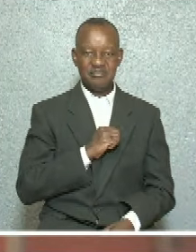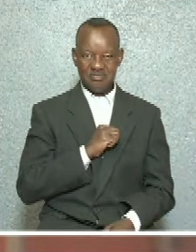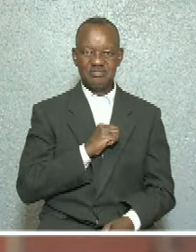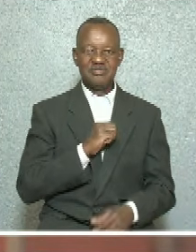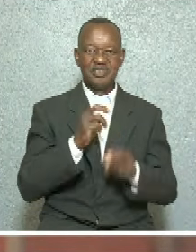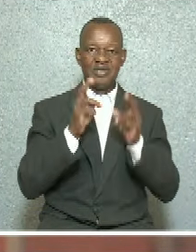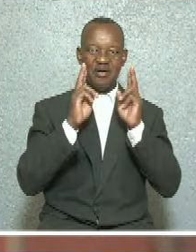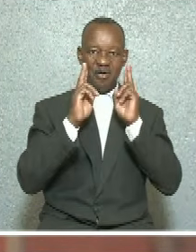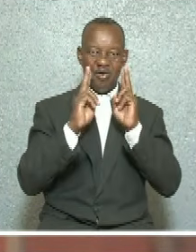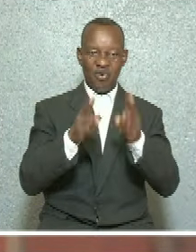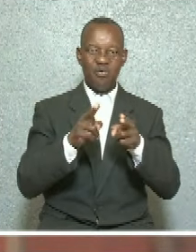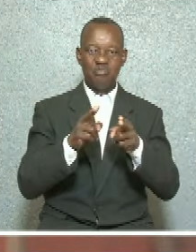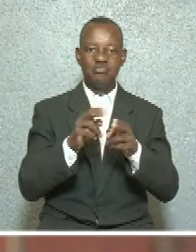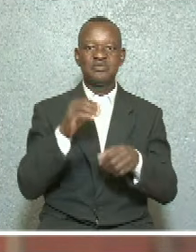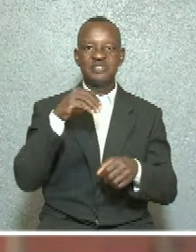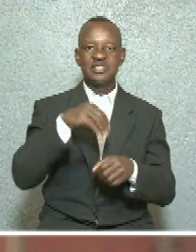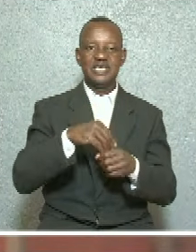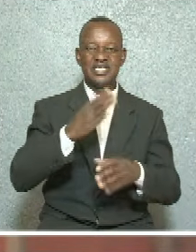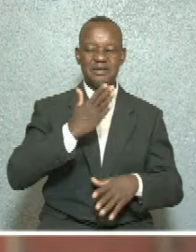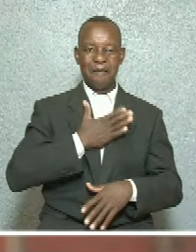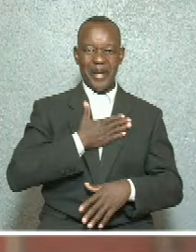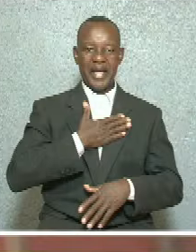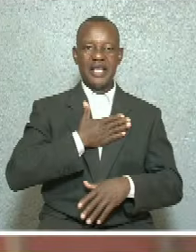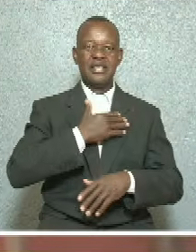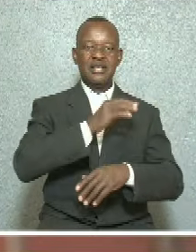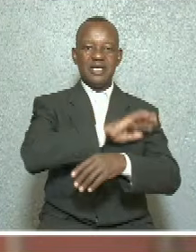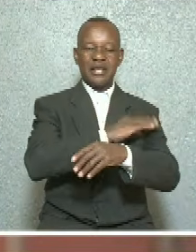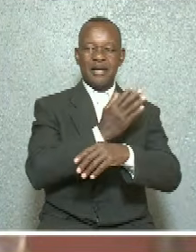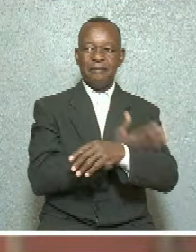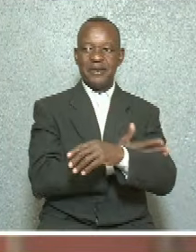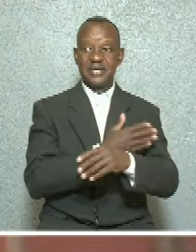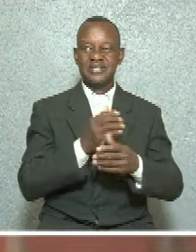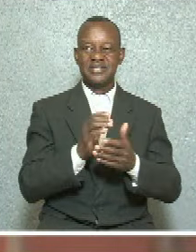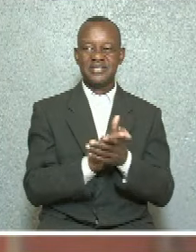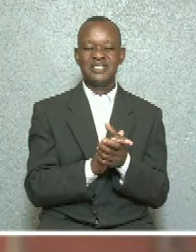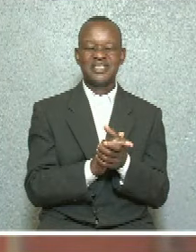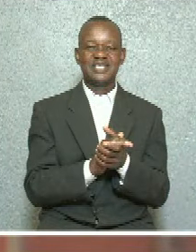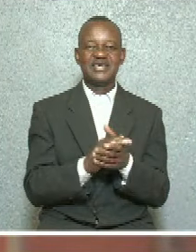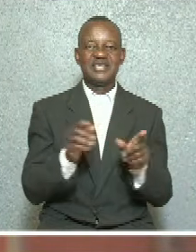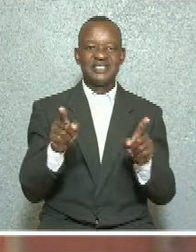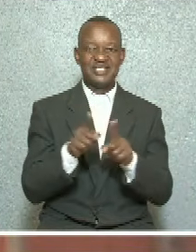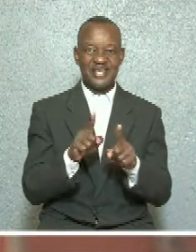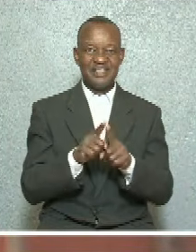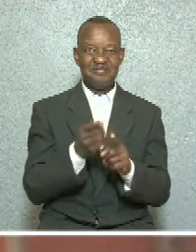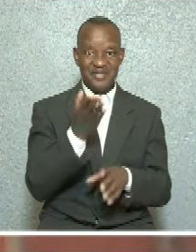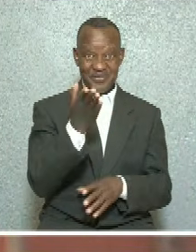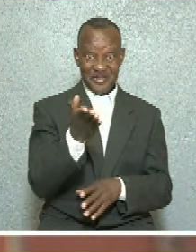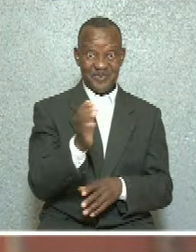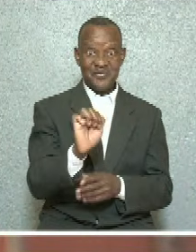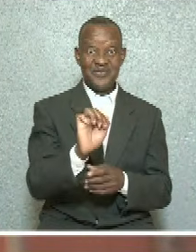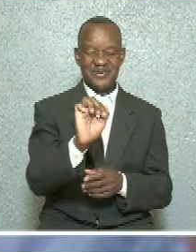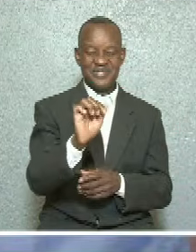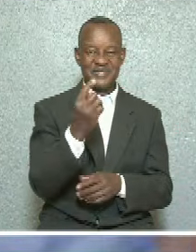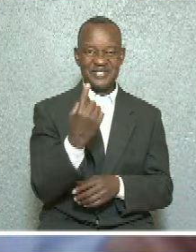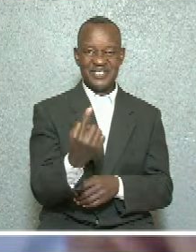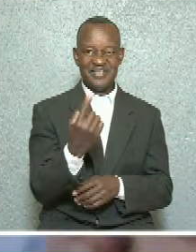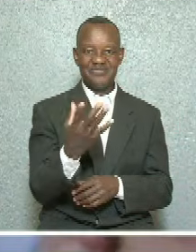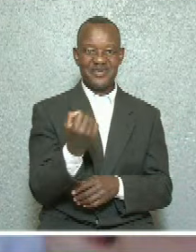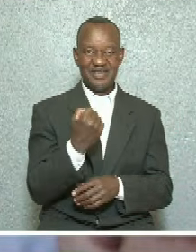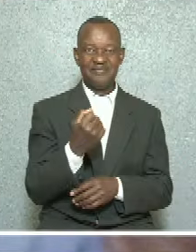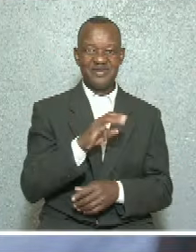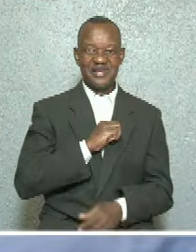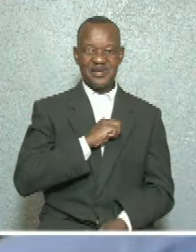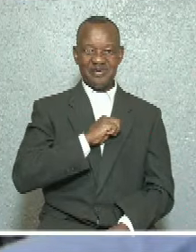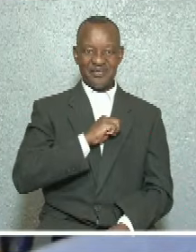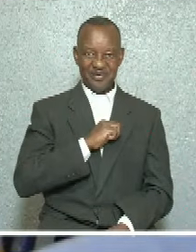have a sense of confidence. And I'm very glad, Calvin, you had the confidence to stand up and ask me that question. I can tell that